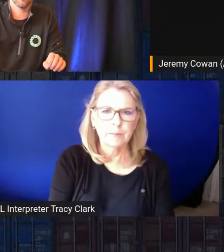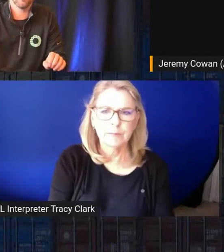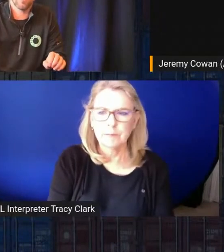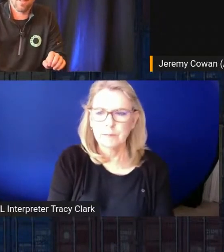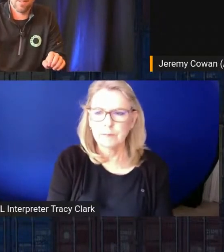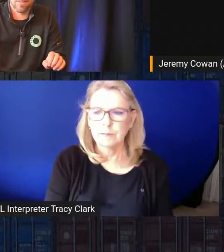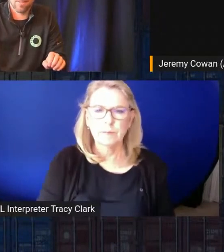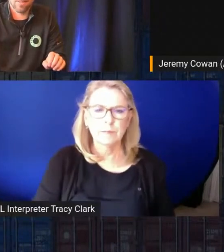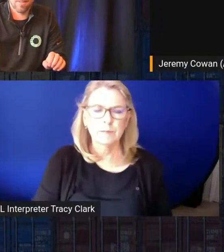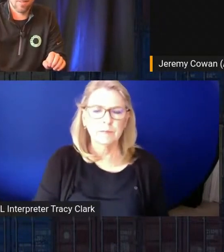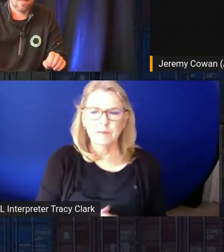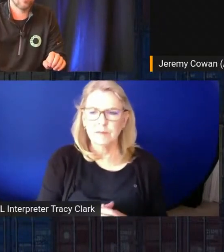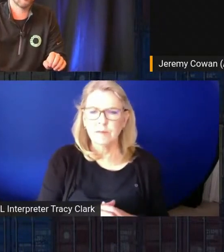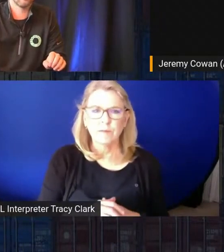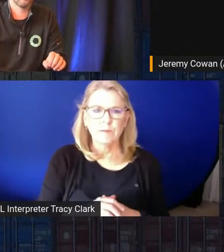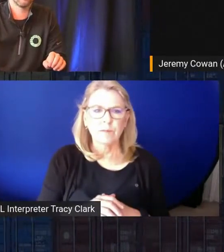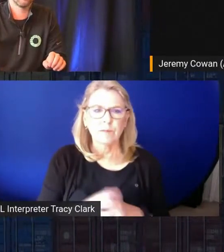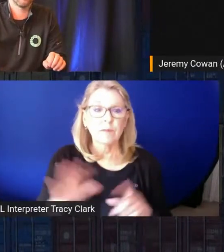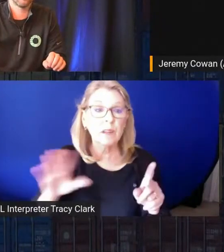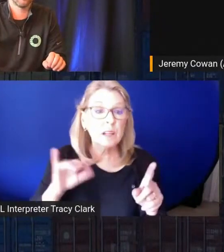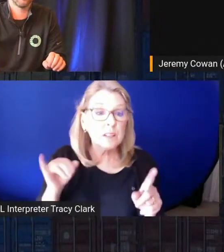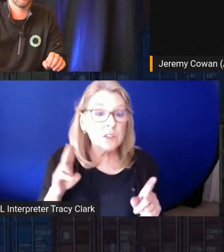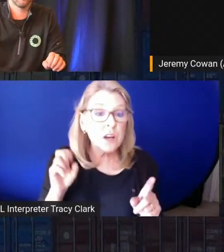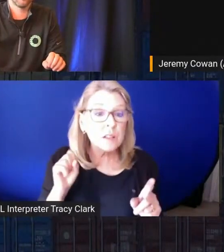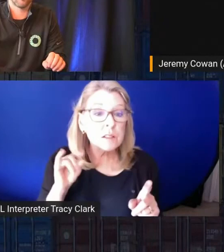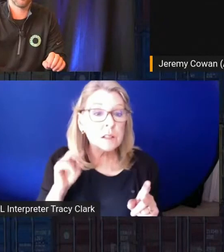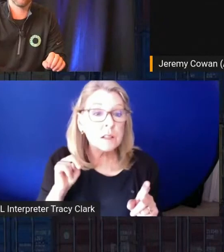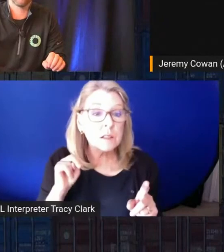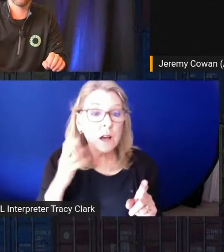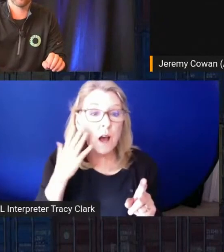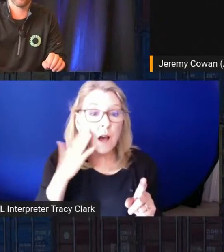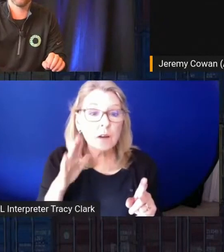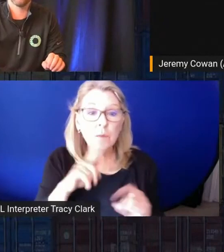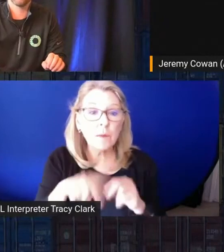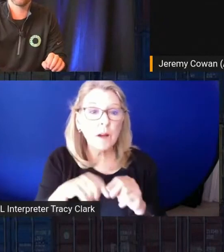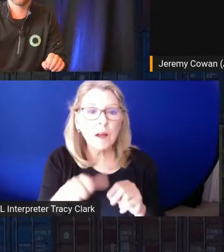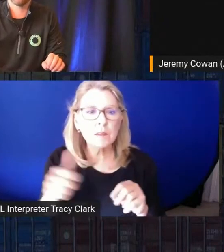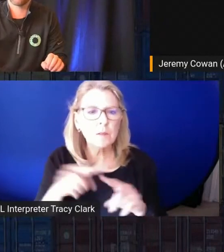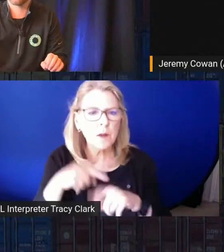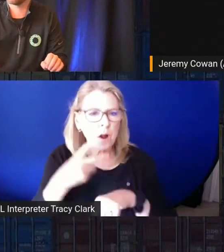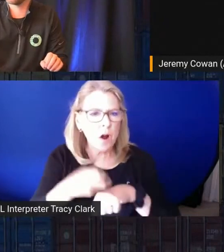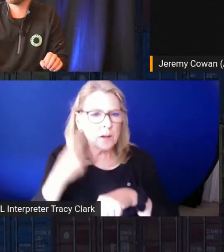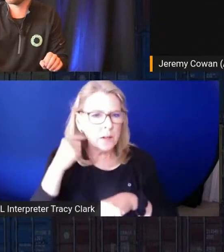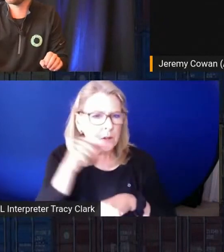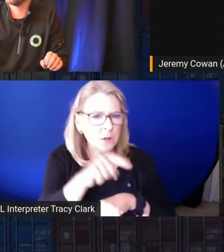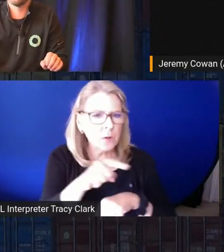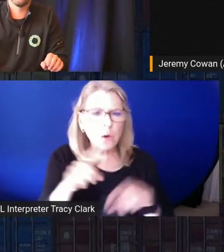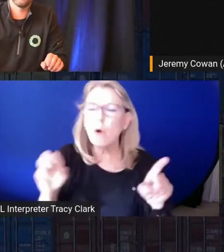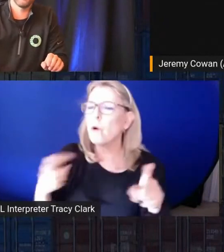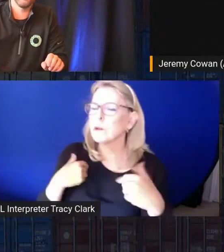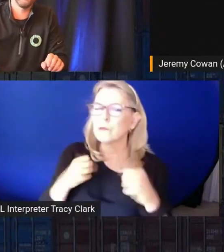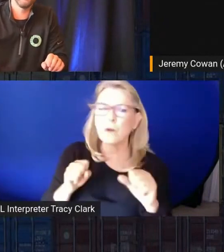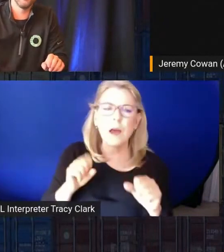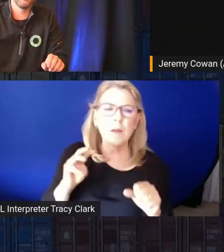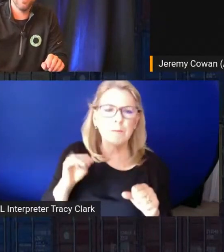Hey, Justin, I don't know if it's me, but it's a little hard to hear you. All right, we'll try to turn my mic up a little more.